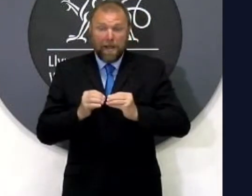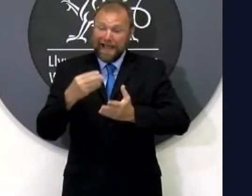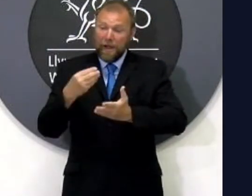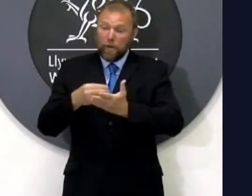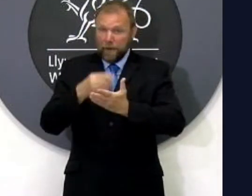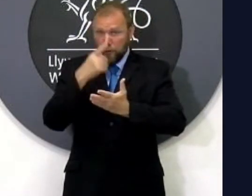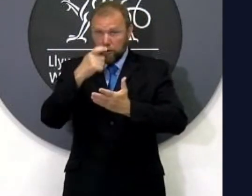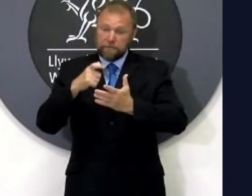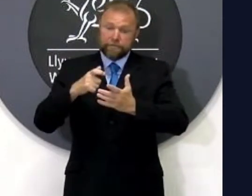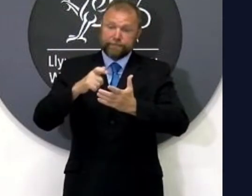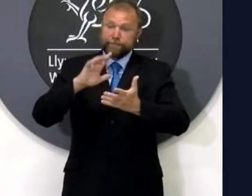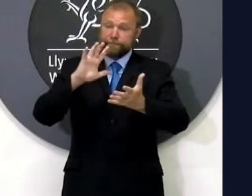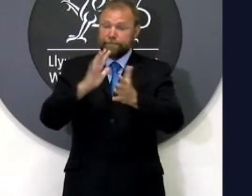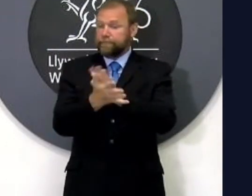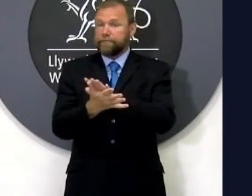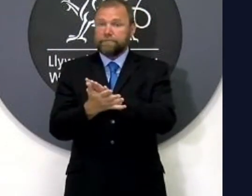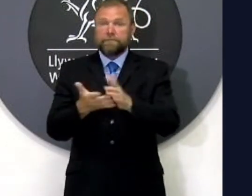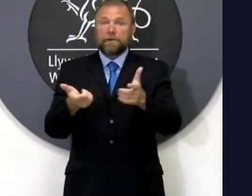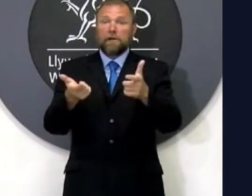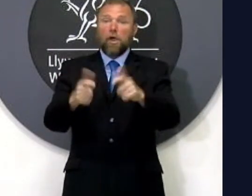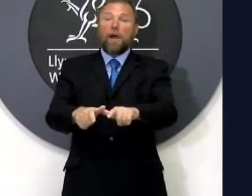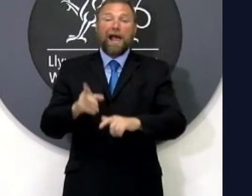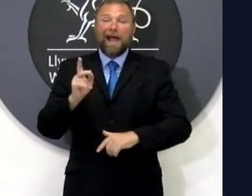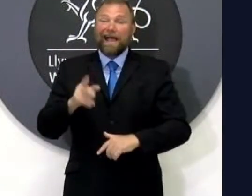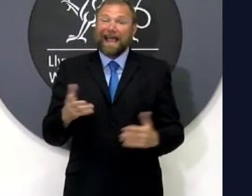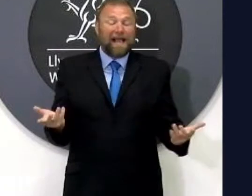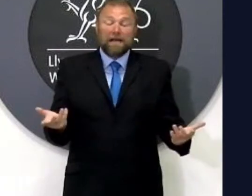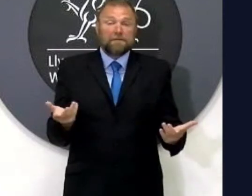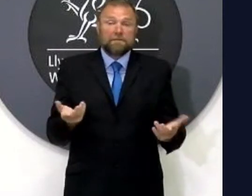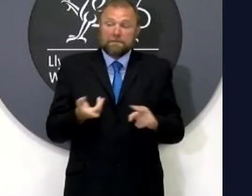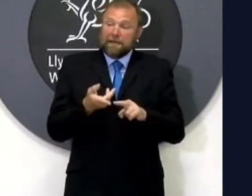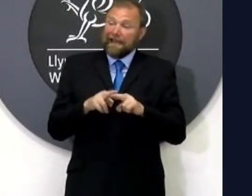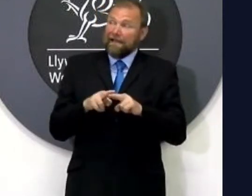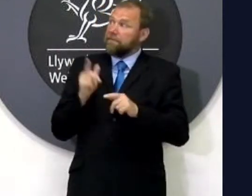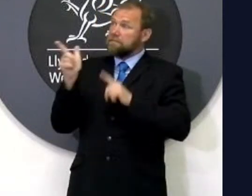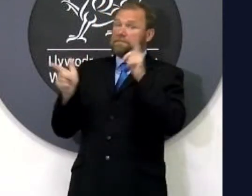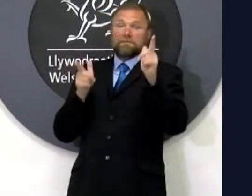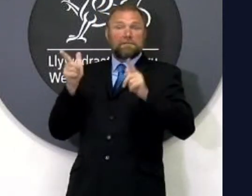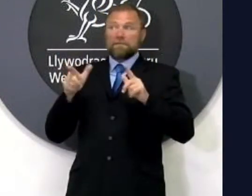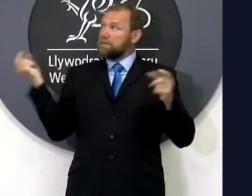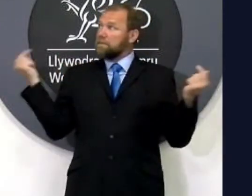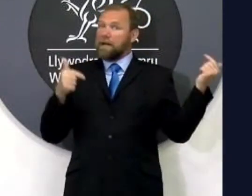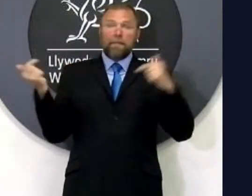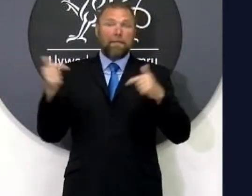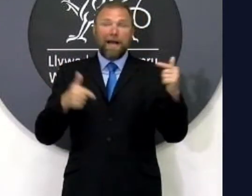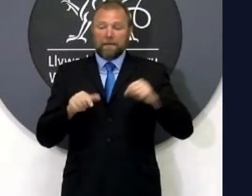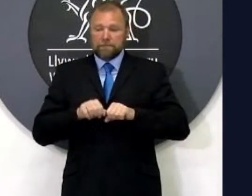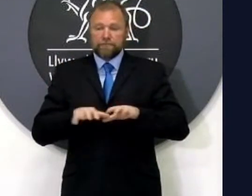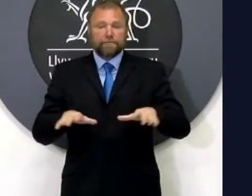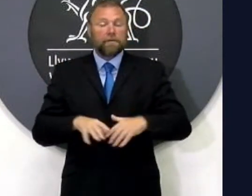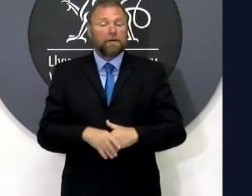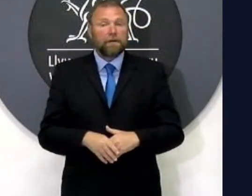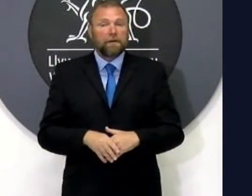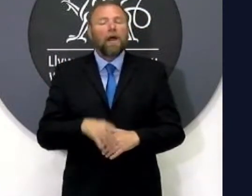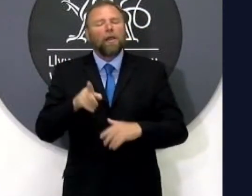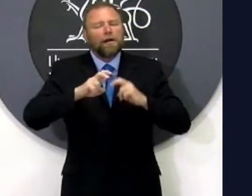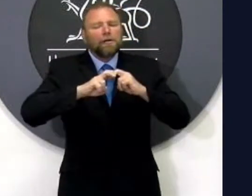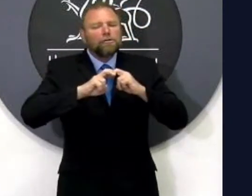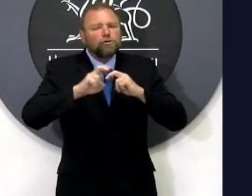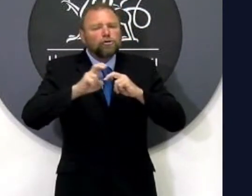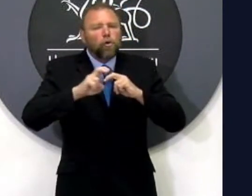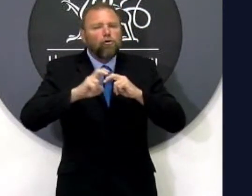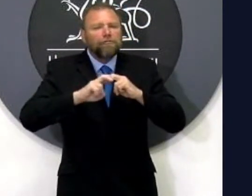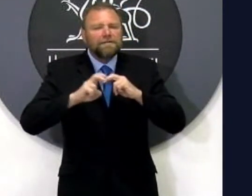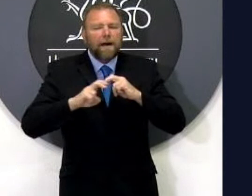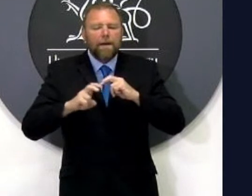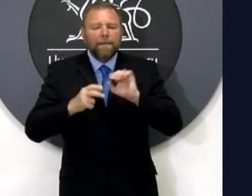hold. So we've also got to consider that actually the tourism industry in Wales has an opportunity to recover, and